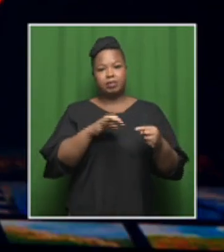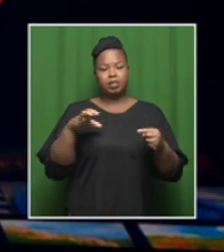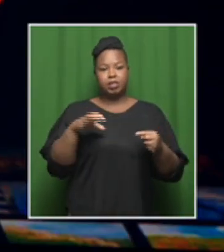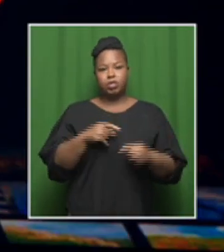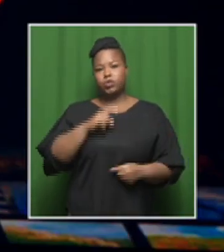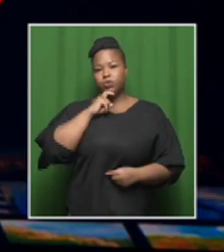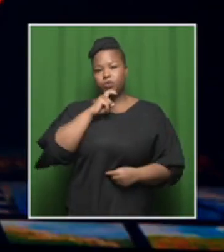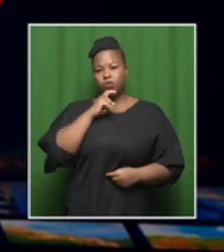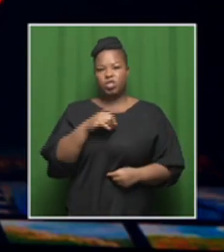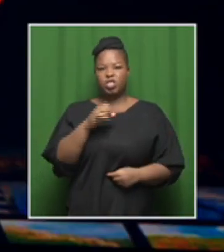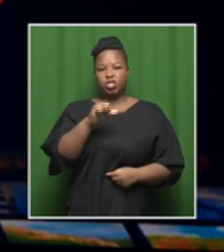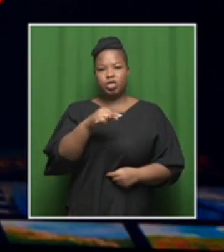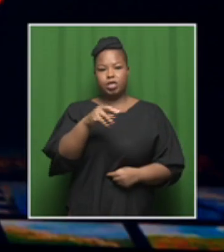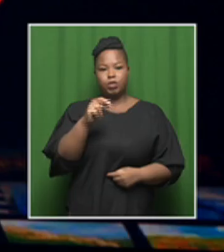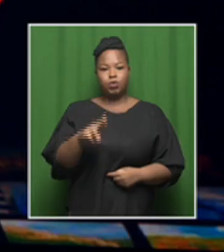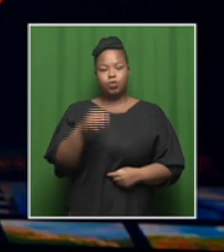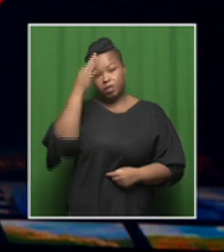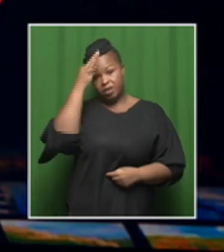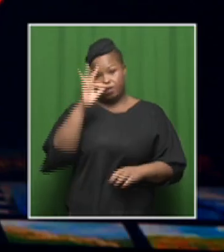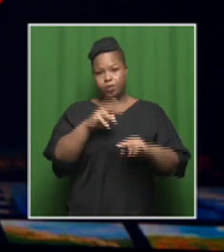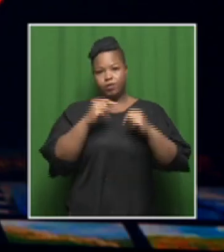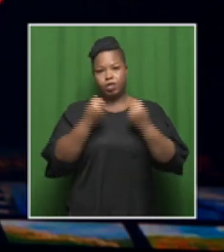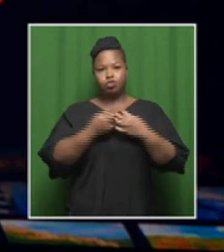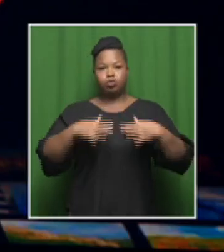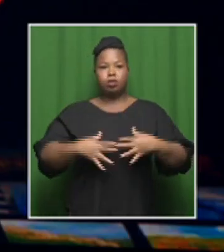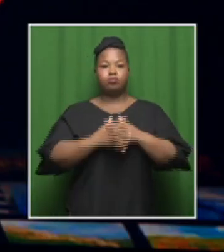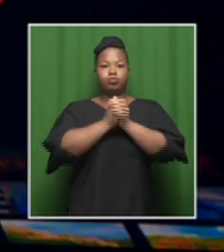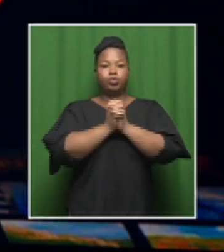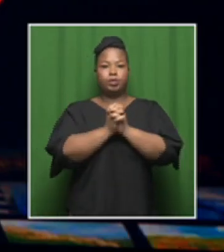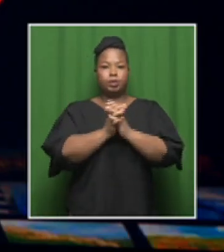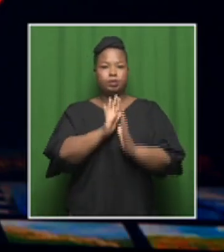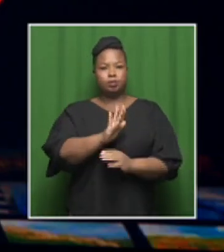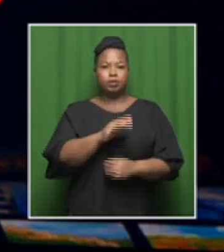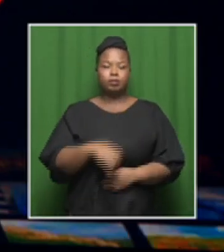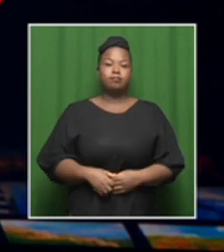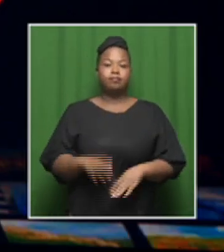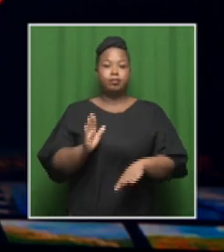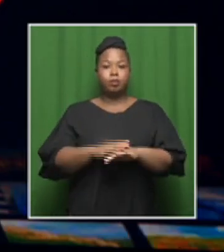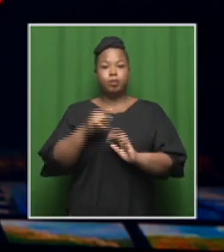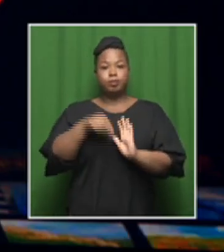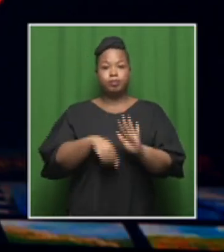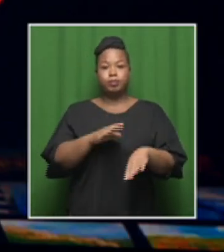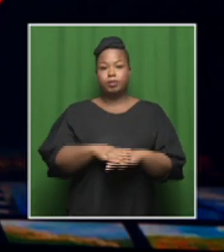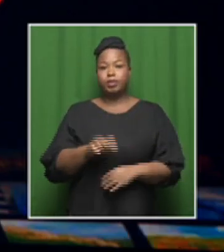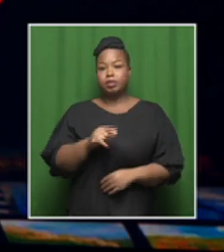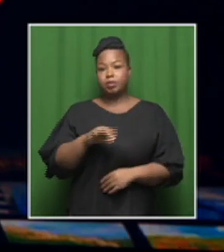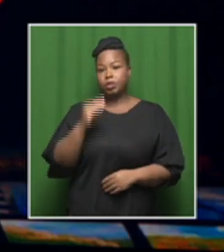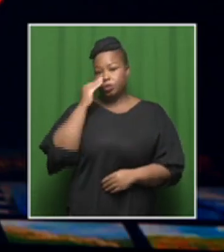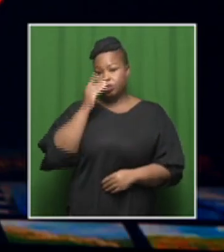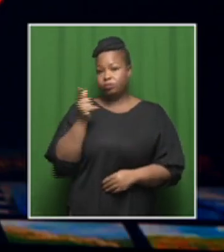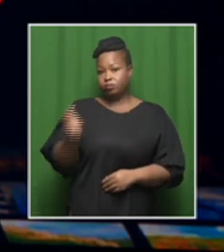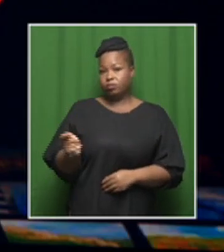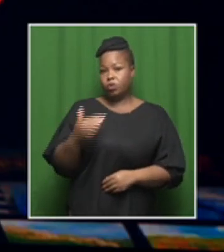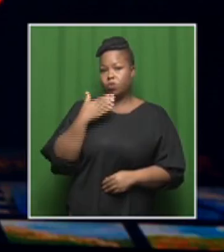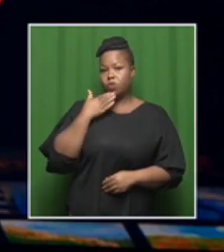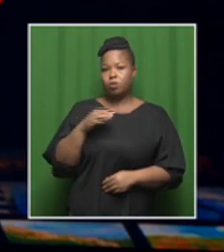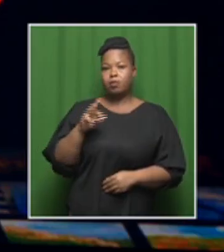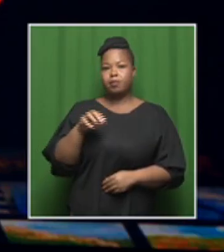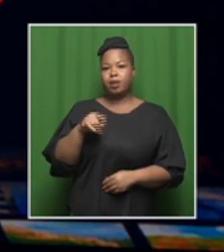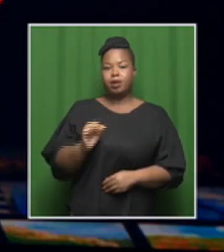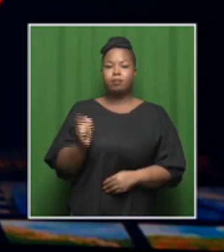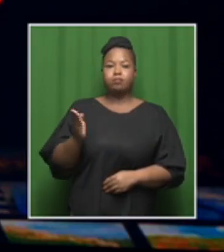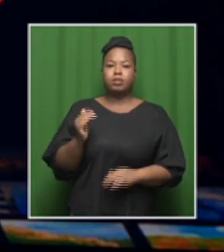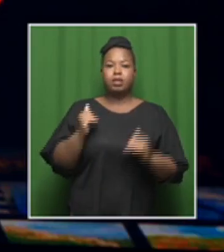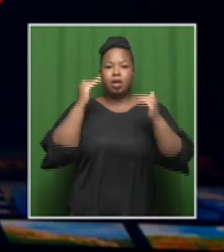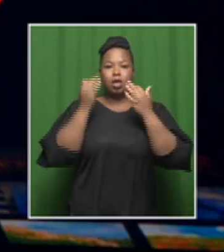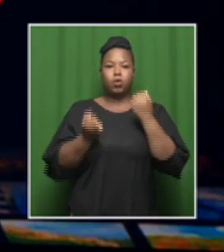of the term Government of National Unity, or GNU. For more on this story, SABC News reporter Canny Maphanga is at the High